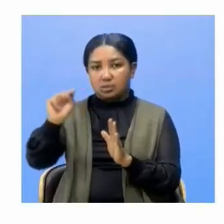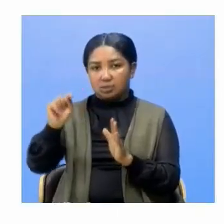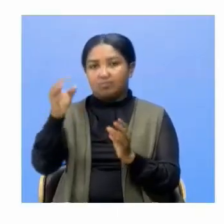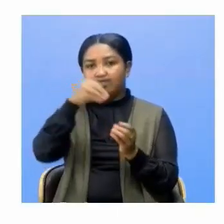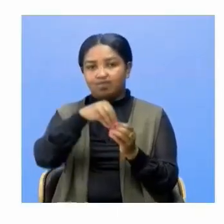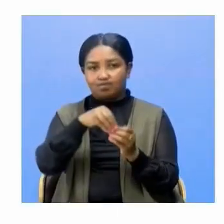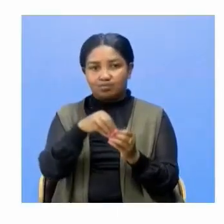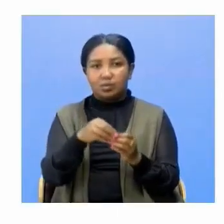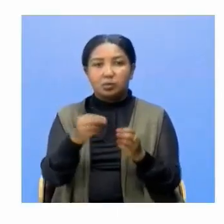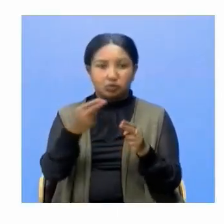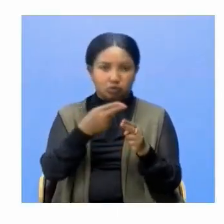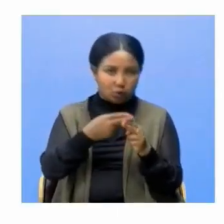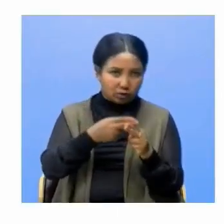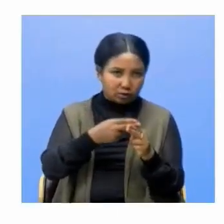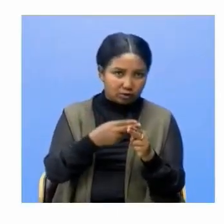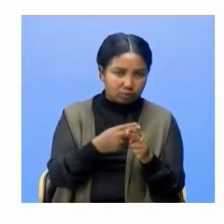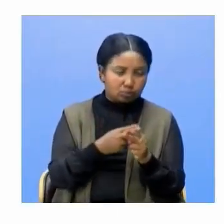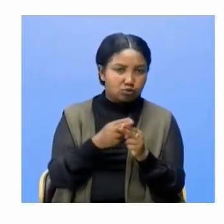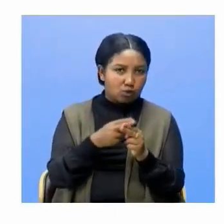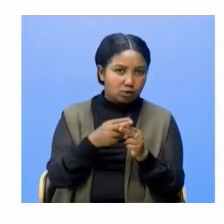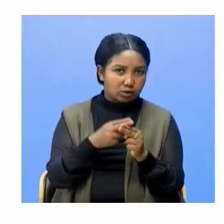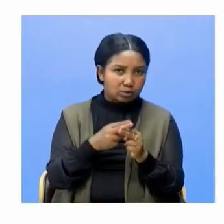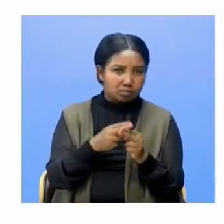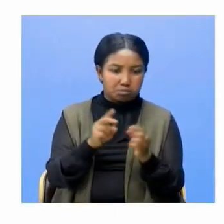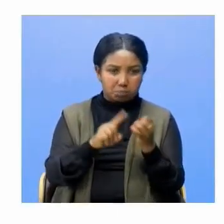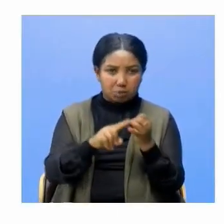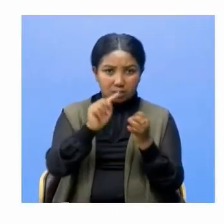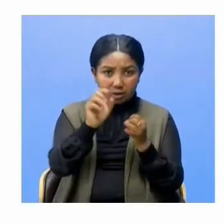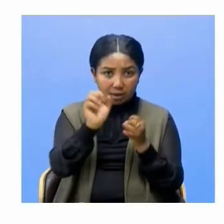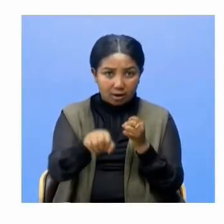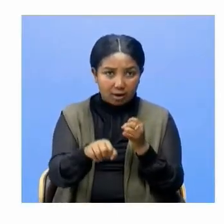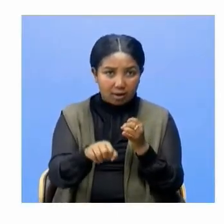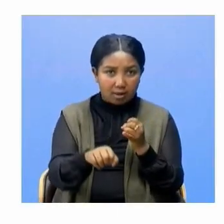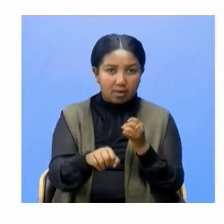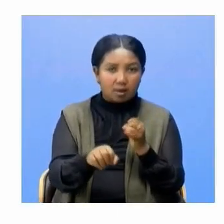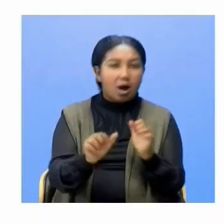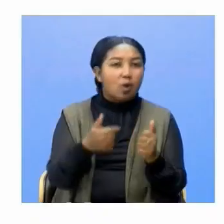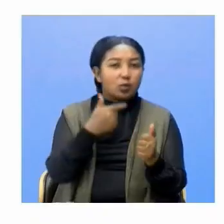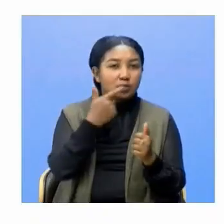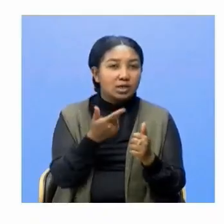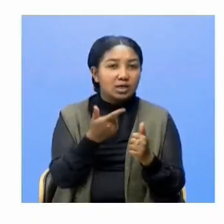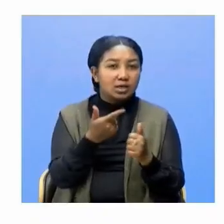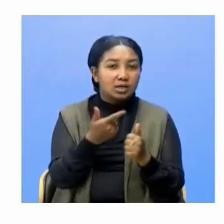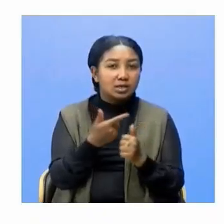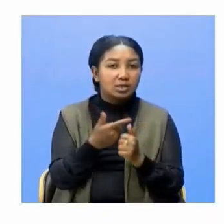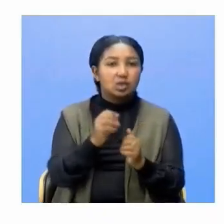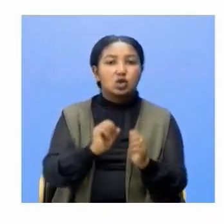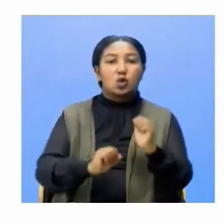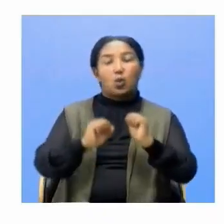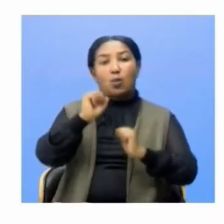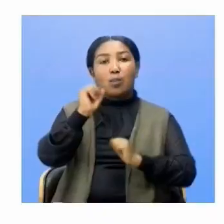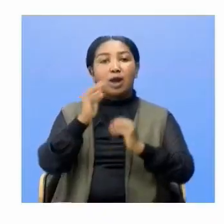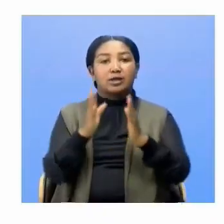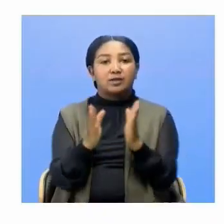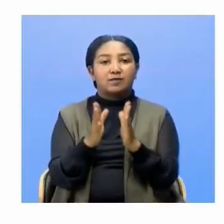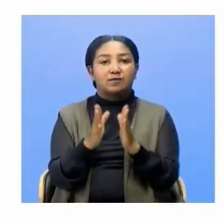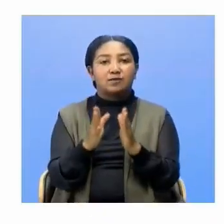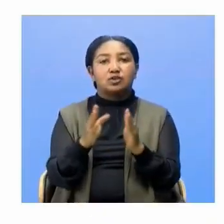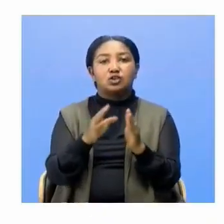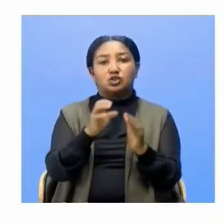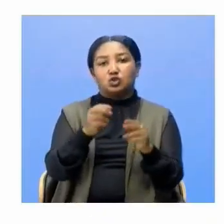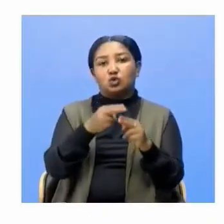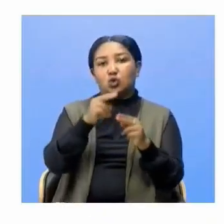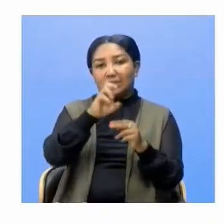Let's go. Short. Short. Yeah? How do we say? Comparative,